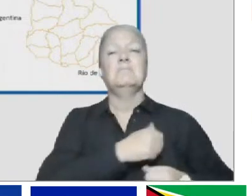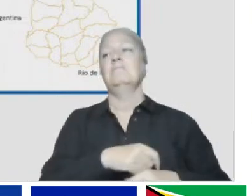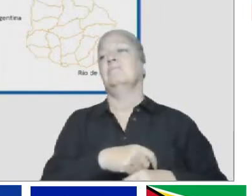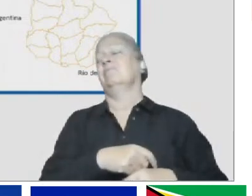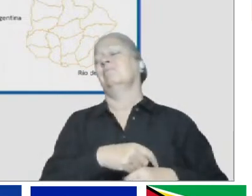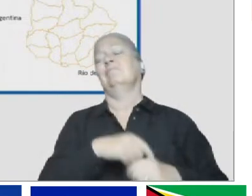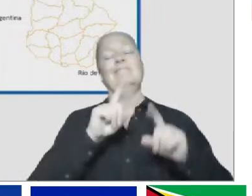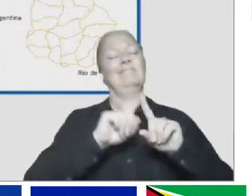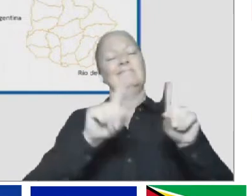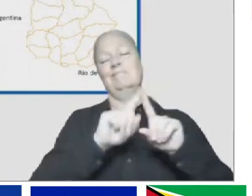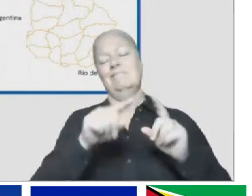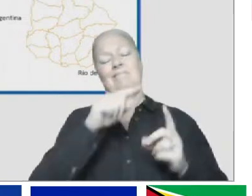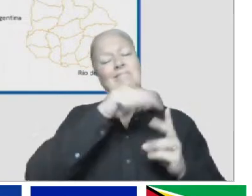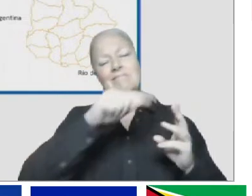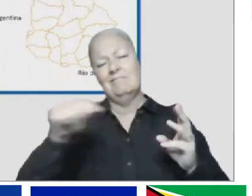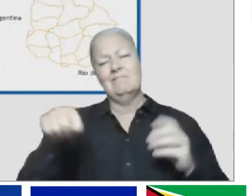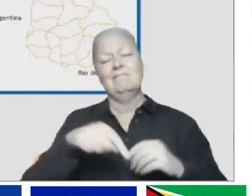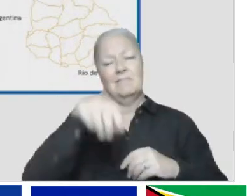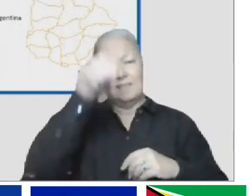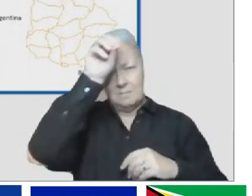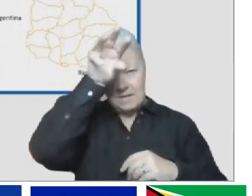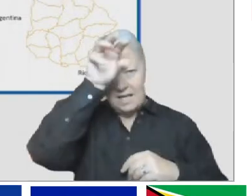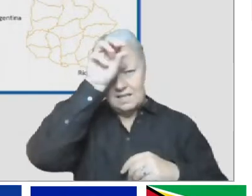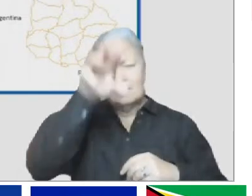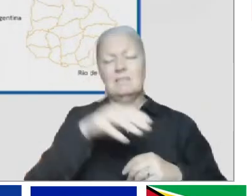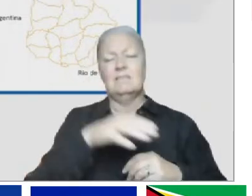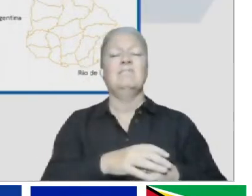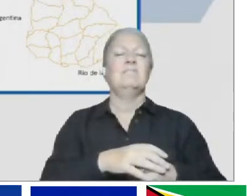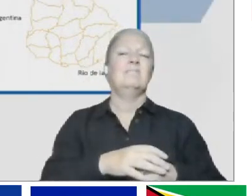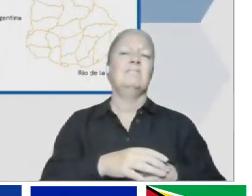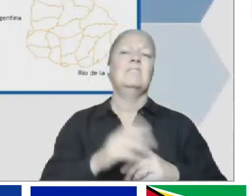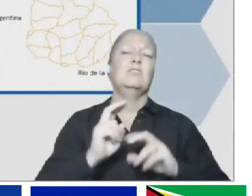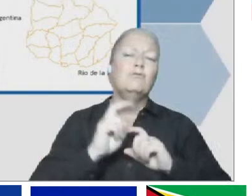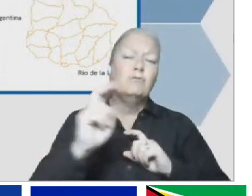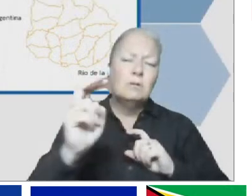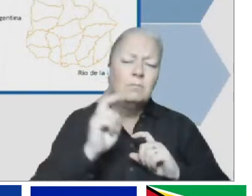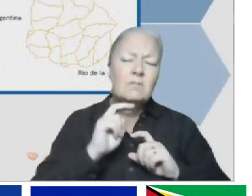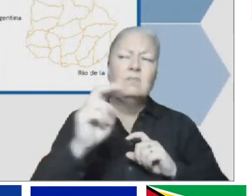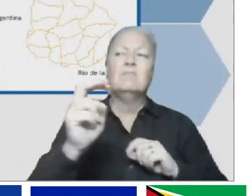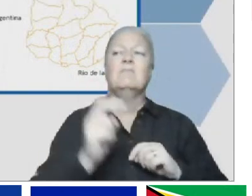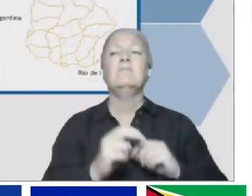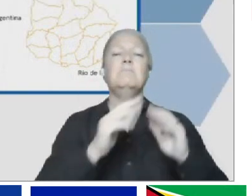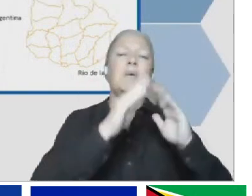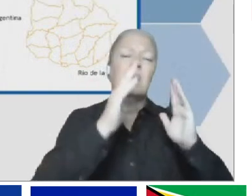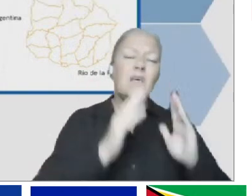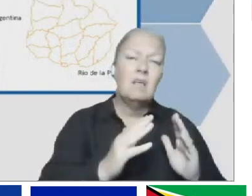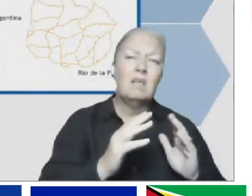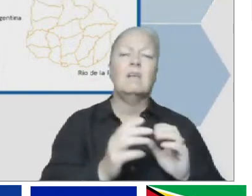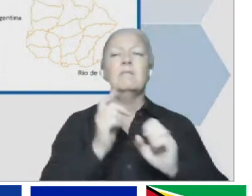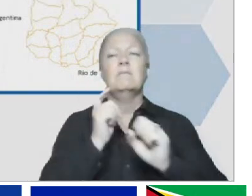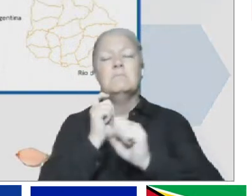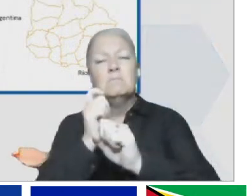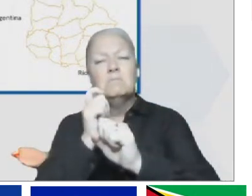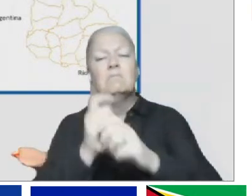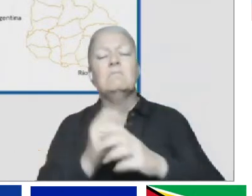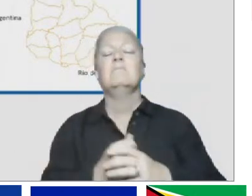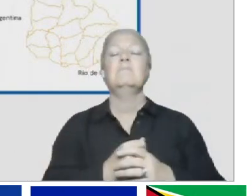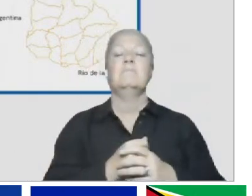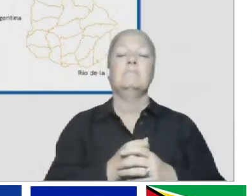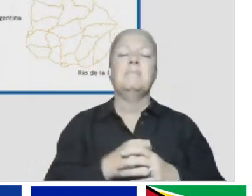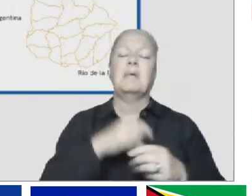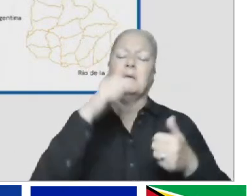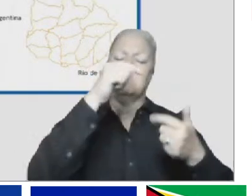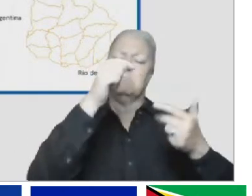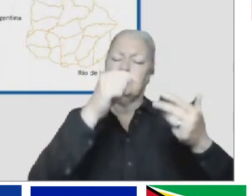Transportation, Environment, Housing, Territorial Structuring, Social Development, in addition to the President